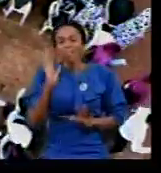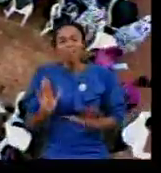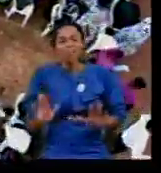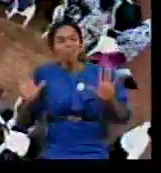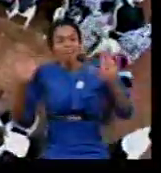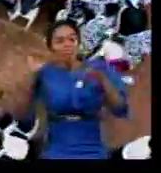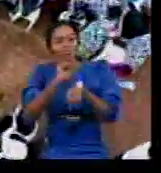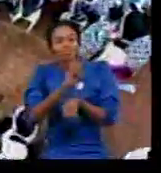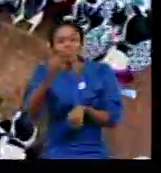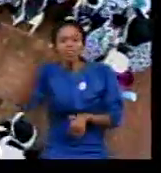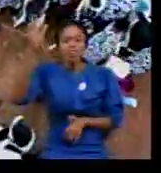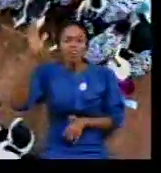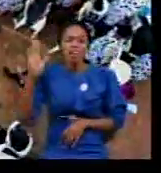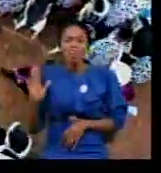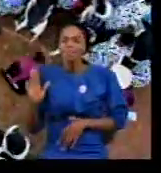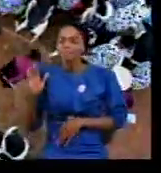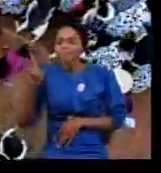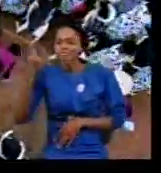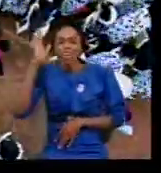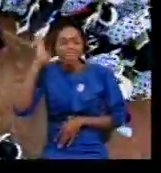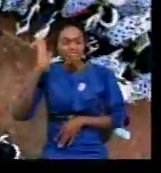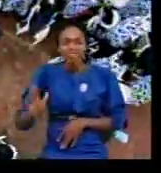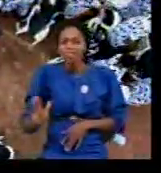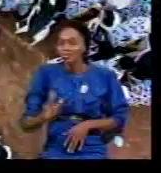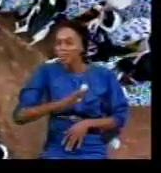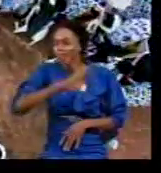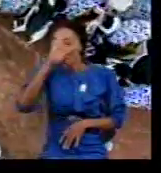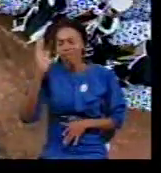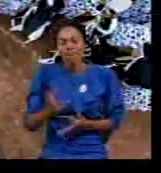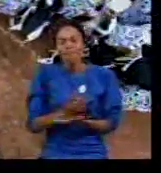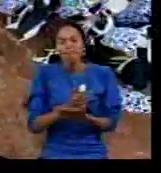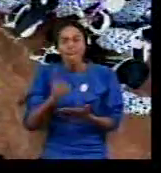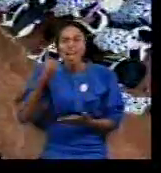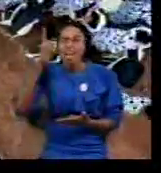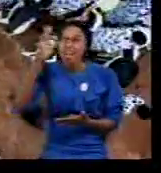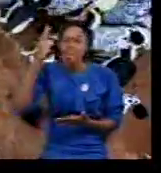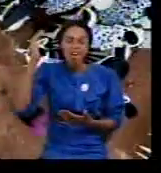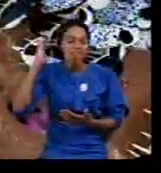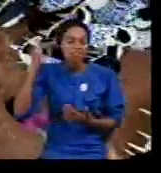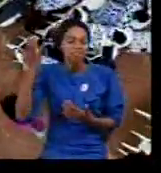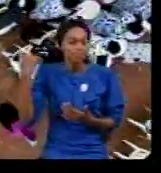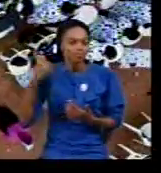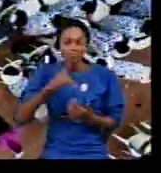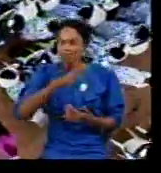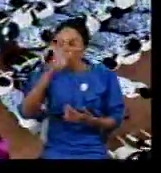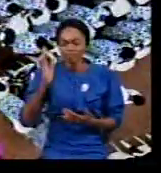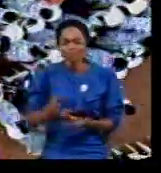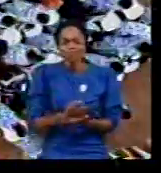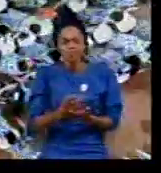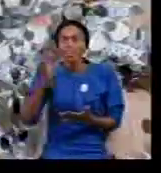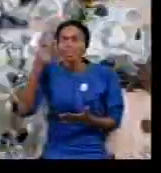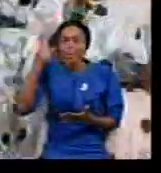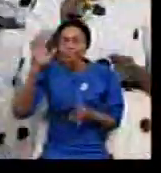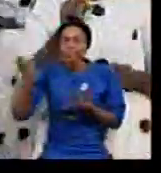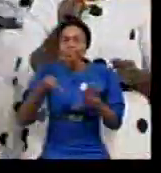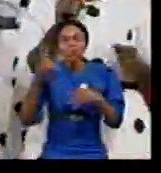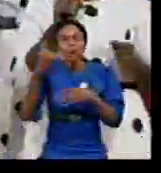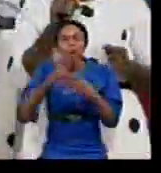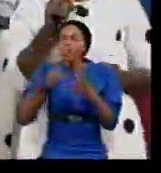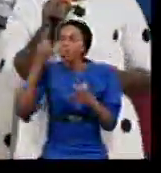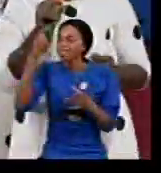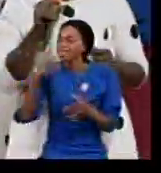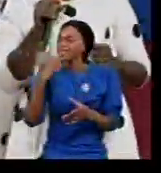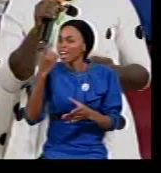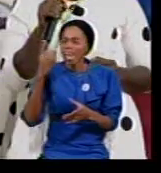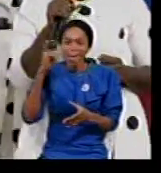all rushed, and they said, we are for you, we're going to support you. All that should give assurance to this man. And with all the things that the Lord